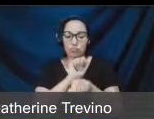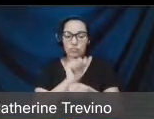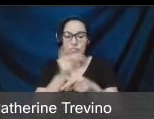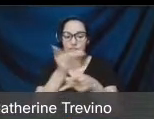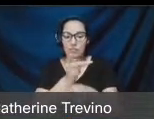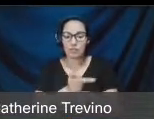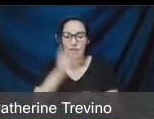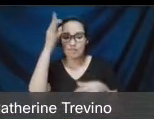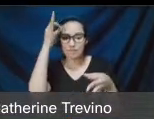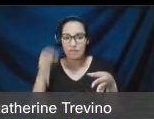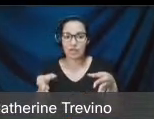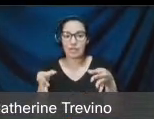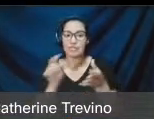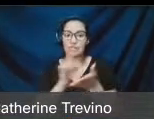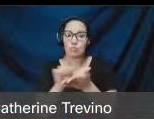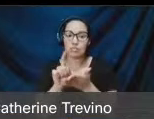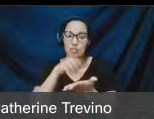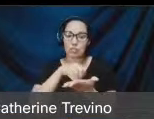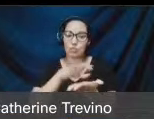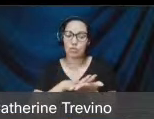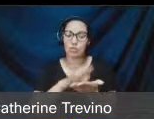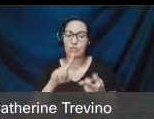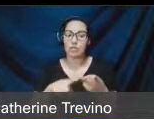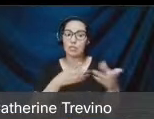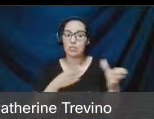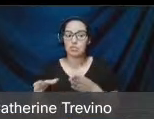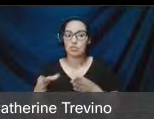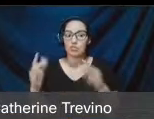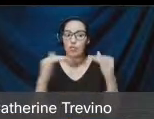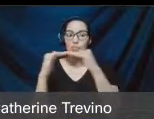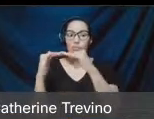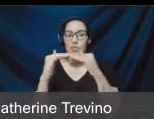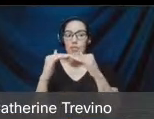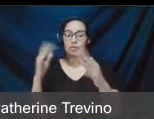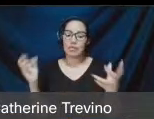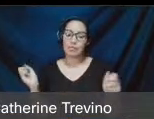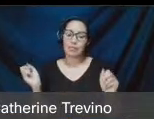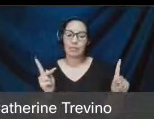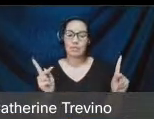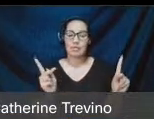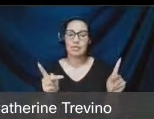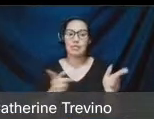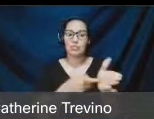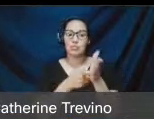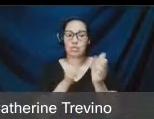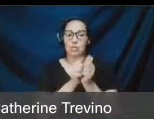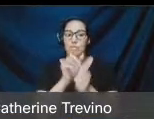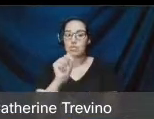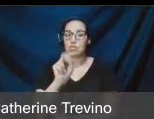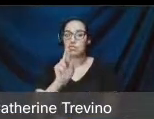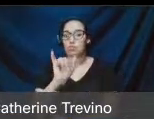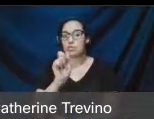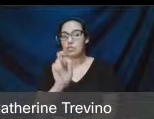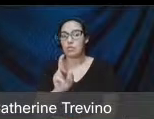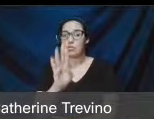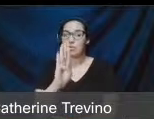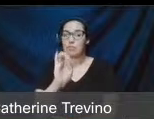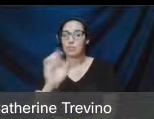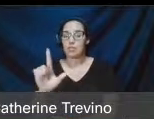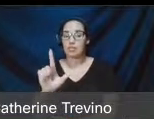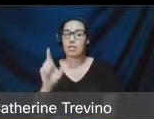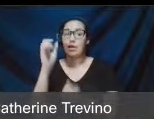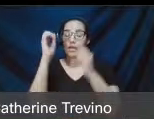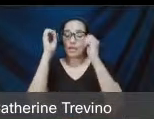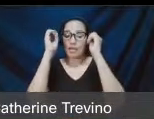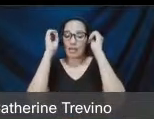engagement record, as well as procedures for tiered re-engagement strategies as per the requirements of the trailer bill. Academic support will be provided